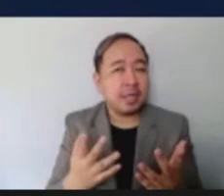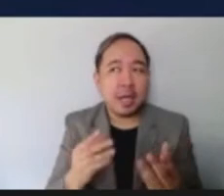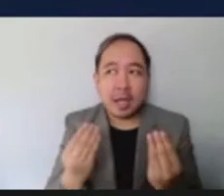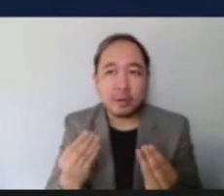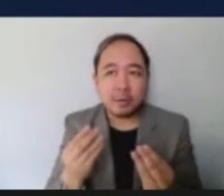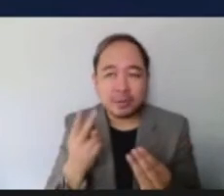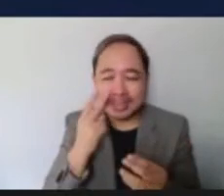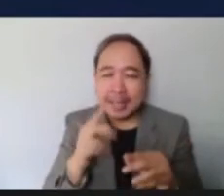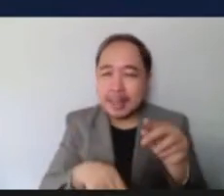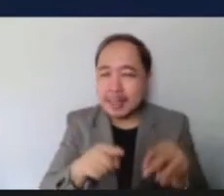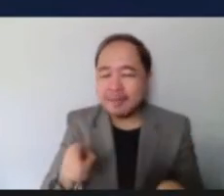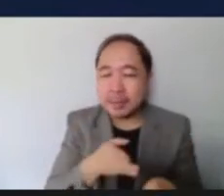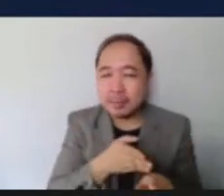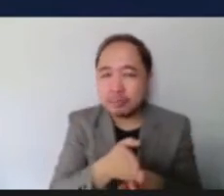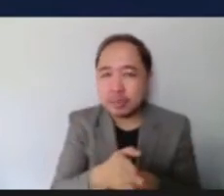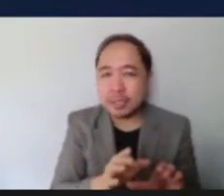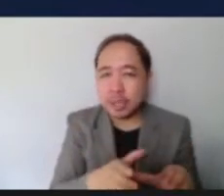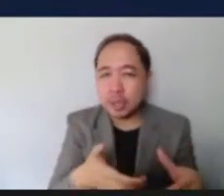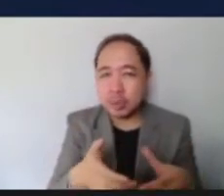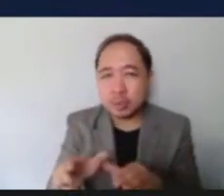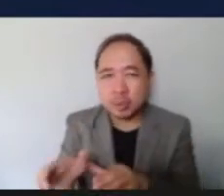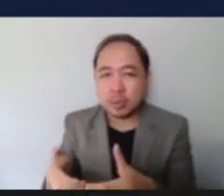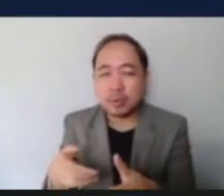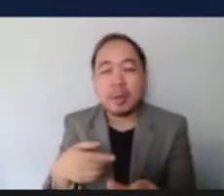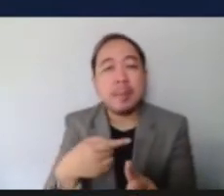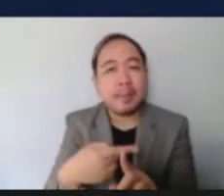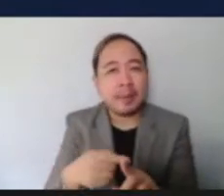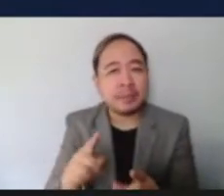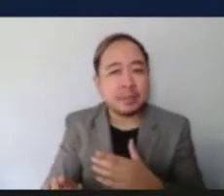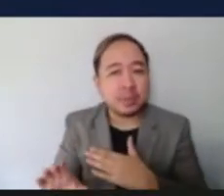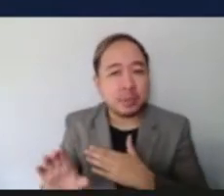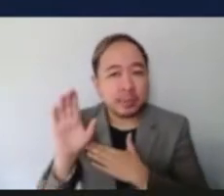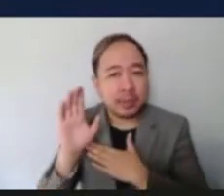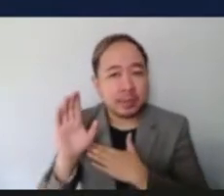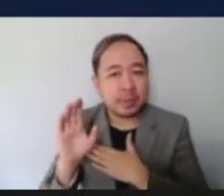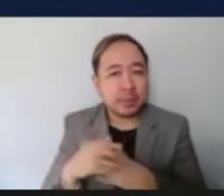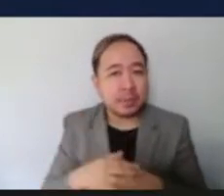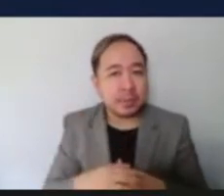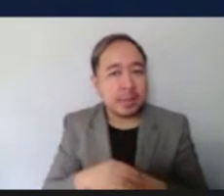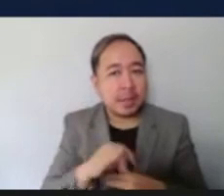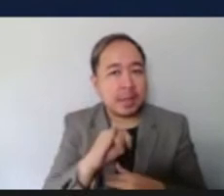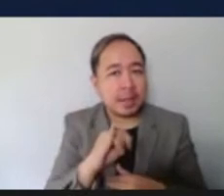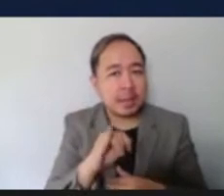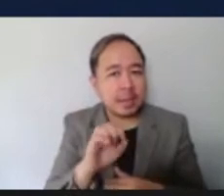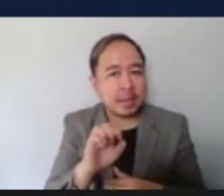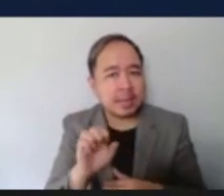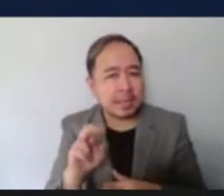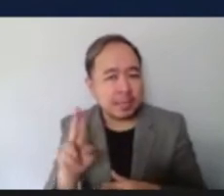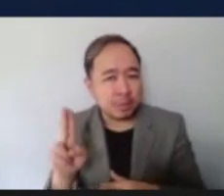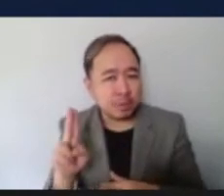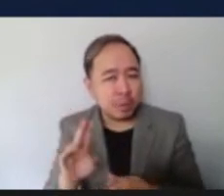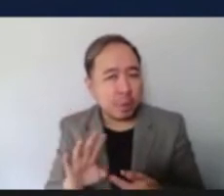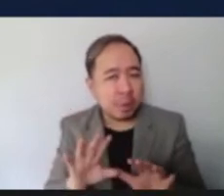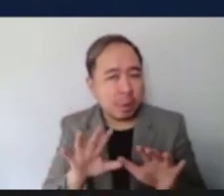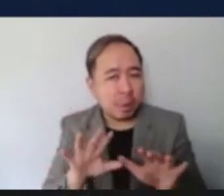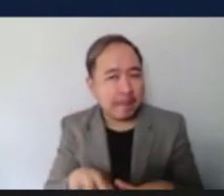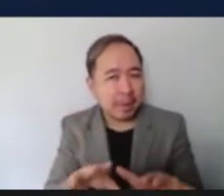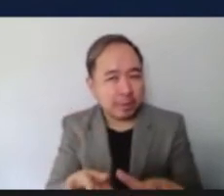inter-aria the interior commitment umu fishing and Marine